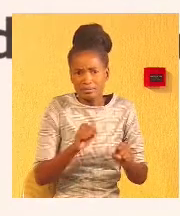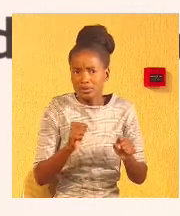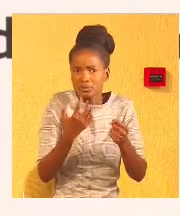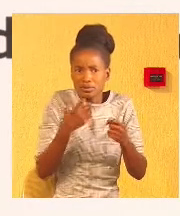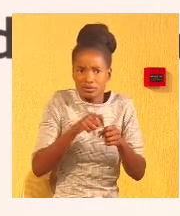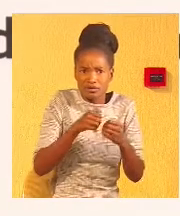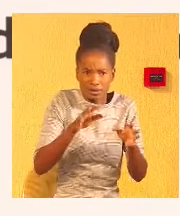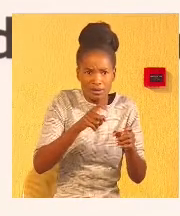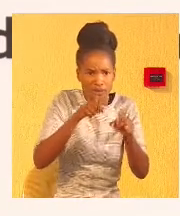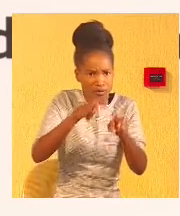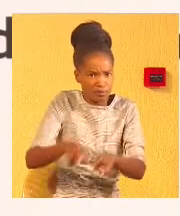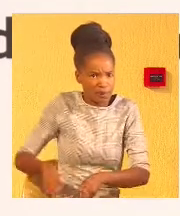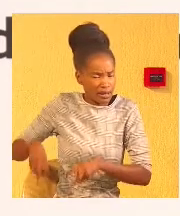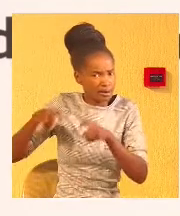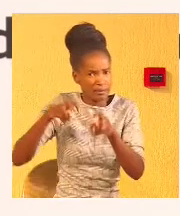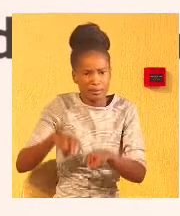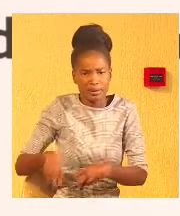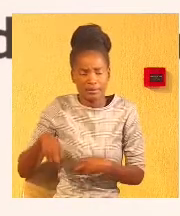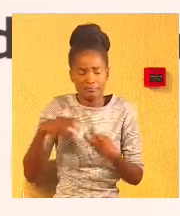resources in terms of